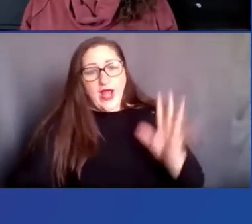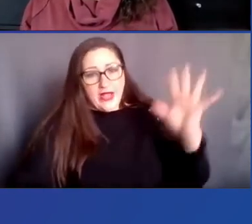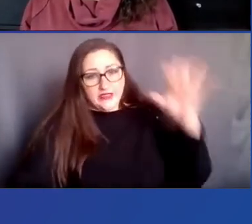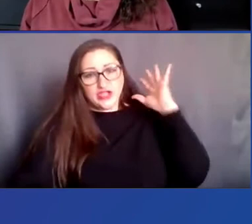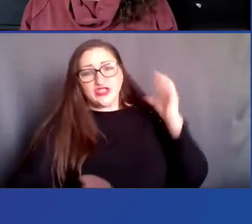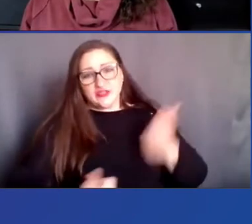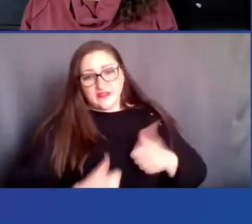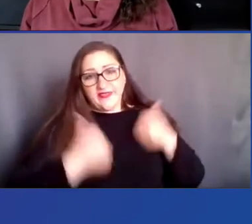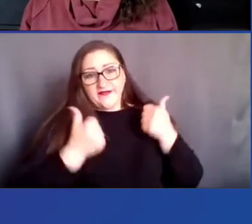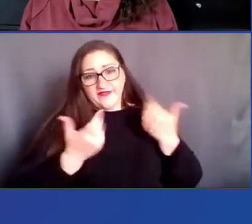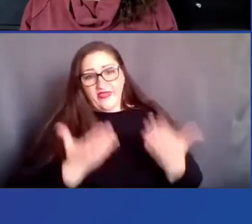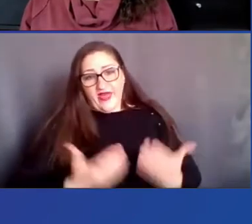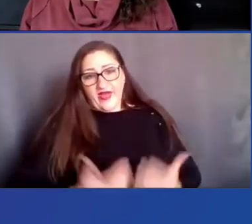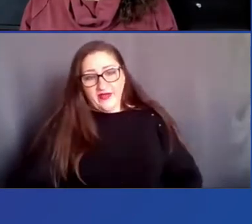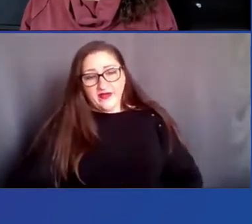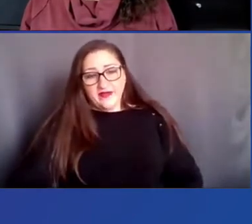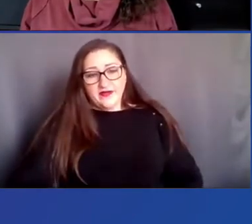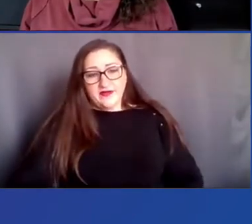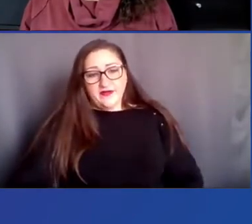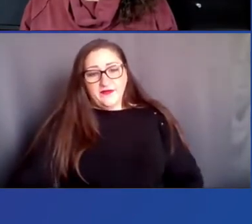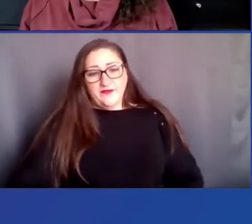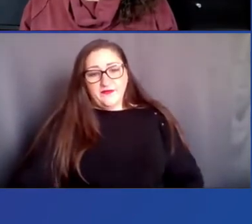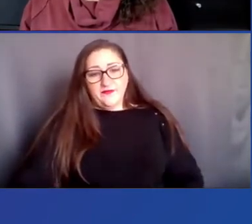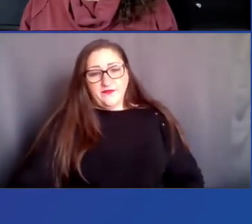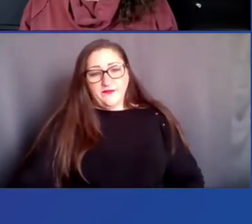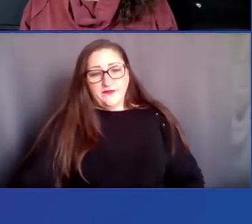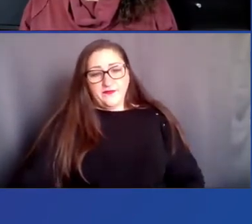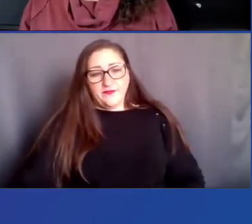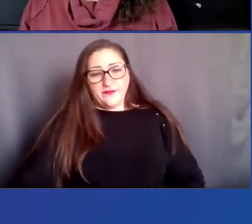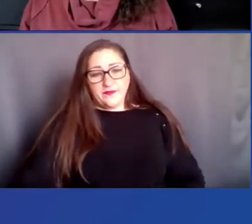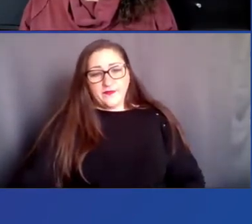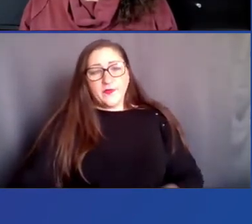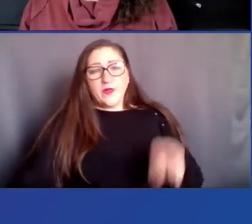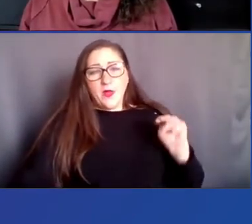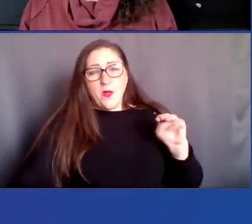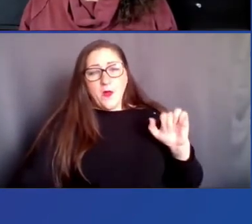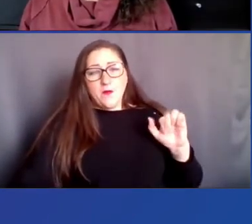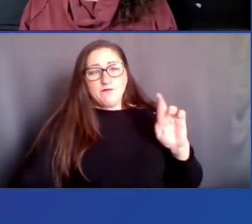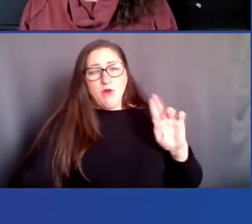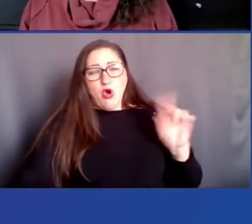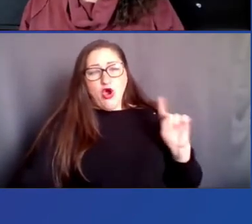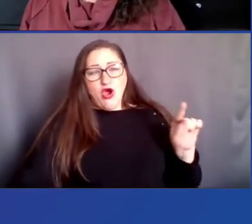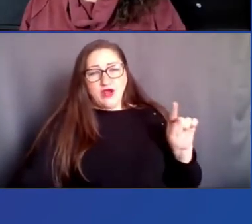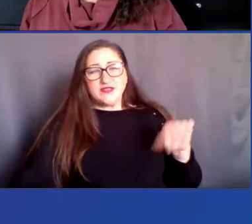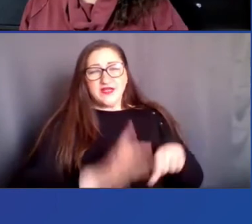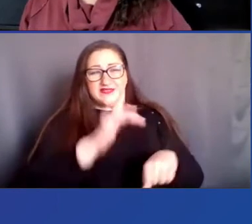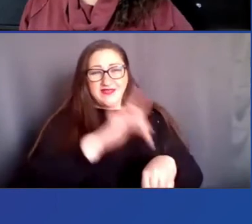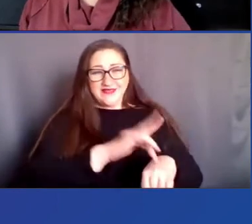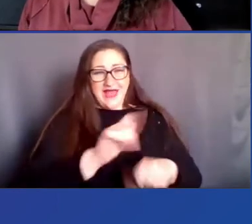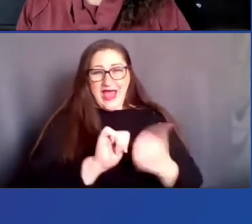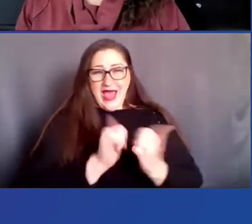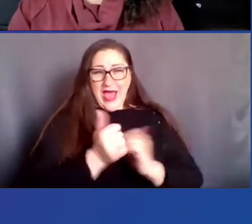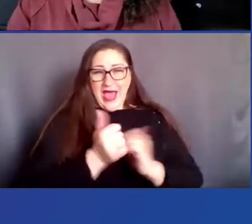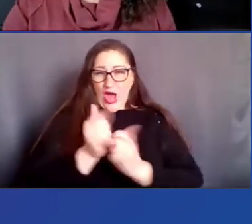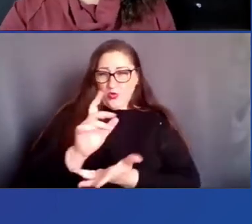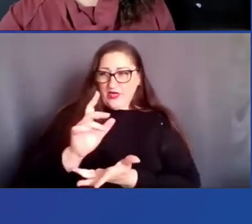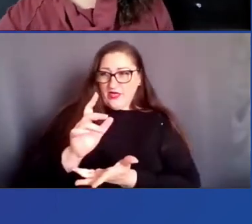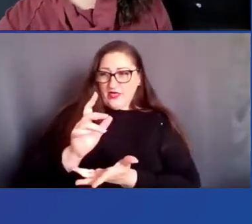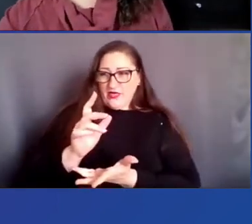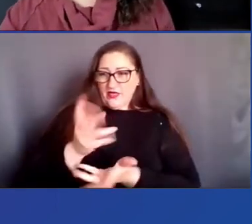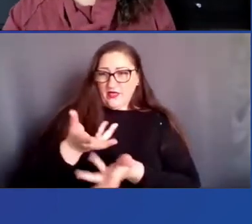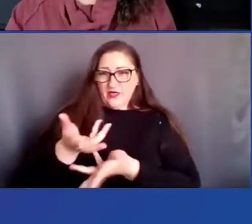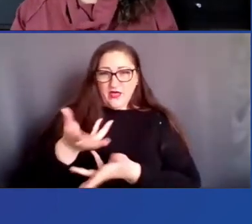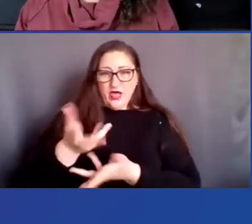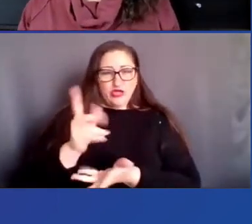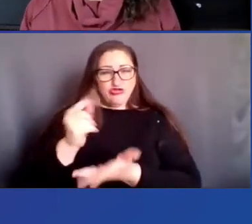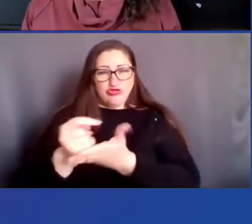other point is, Marz, you touched on this, but the way in which we treat each other cannot be the same as us